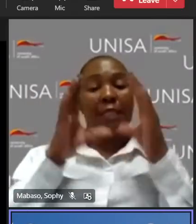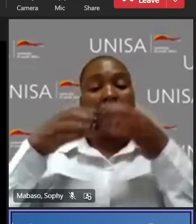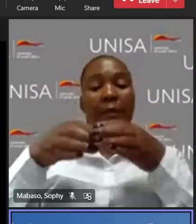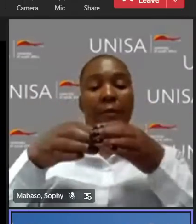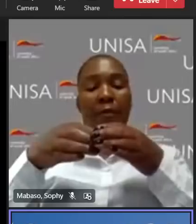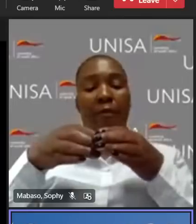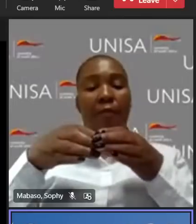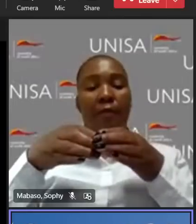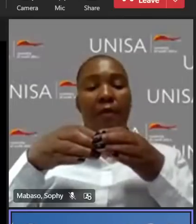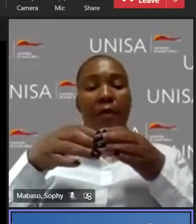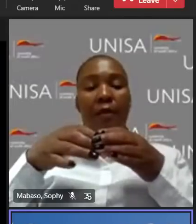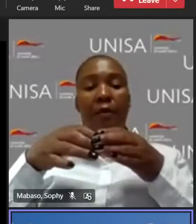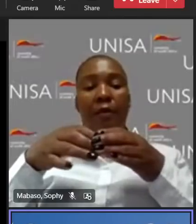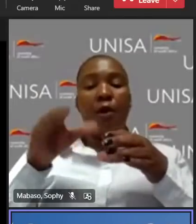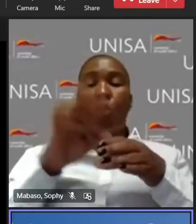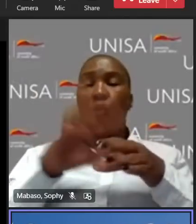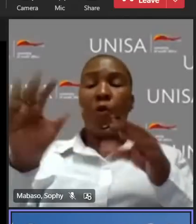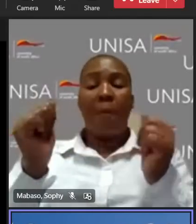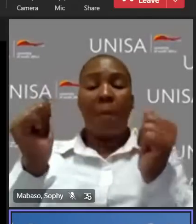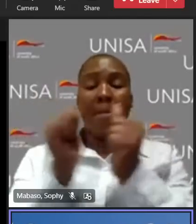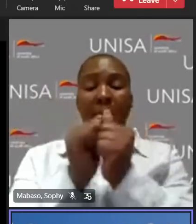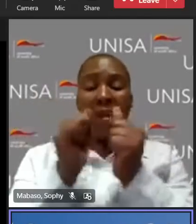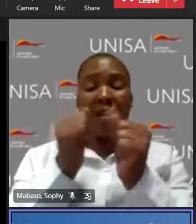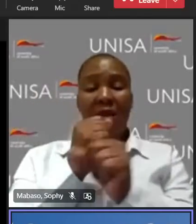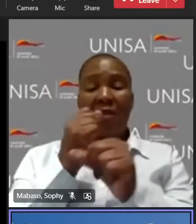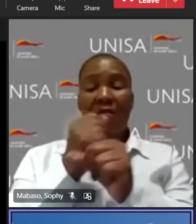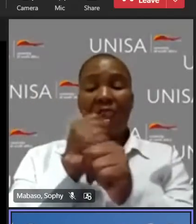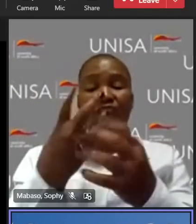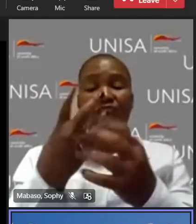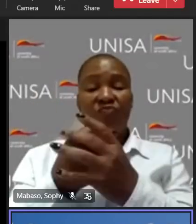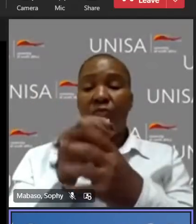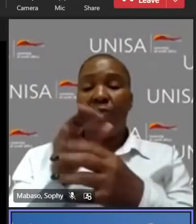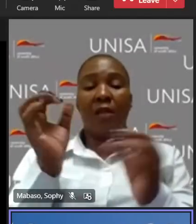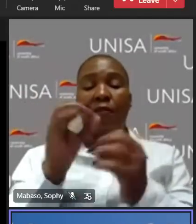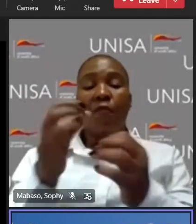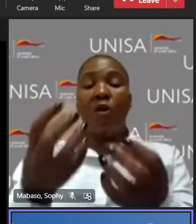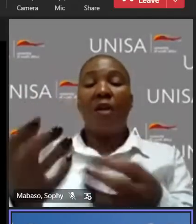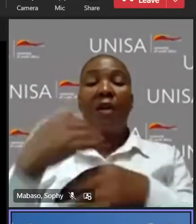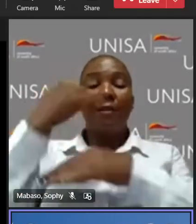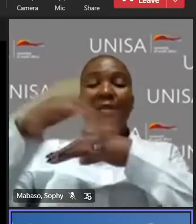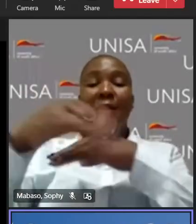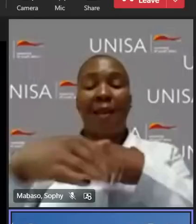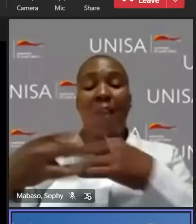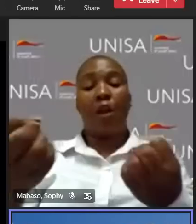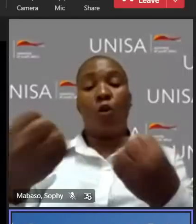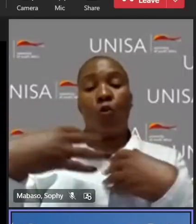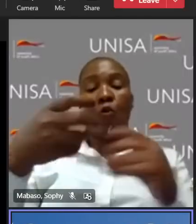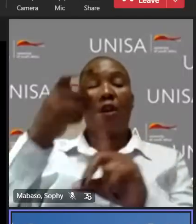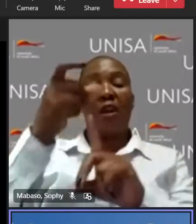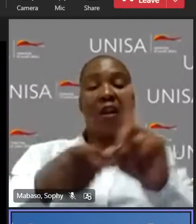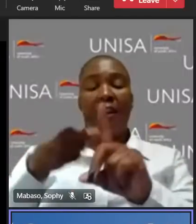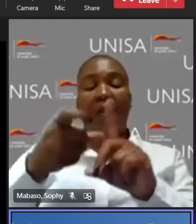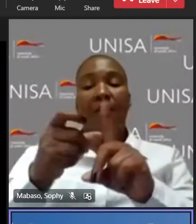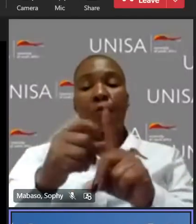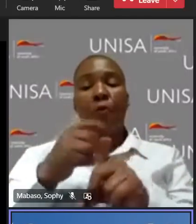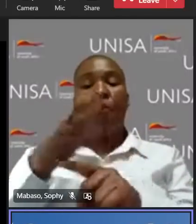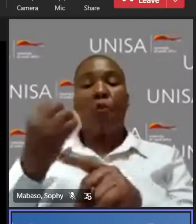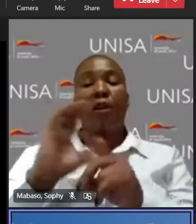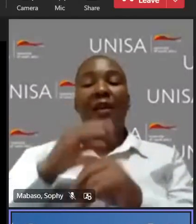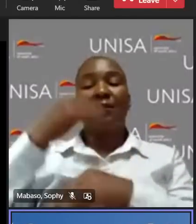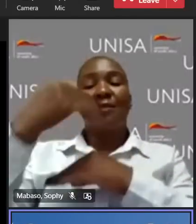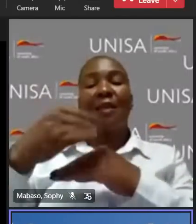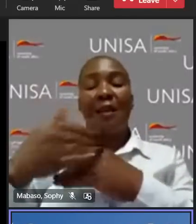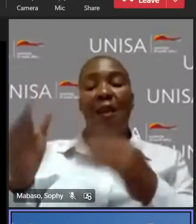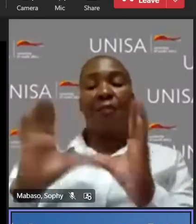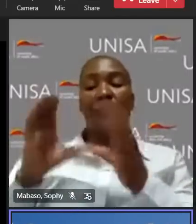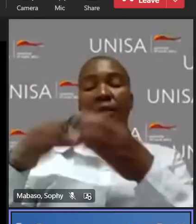not there's no partnership with external donors, external parties, but it is funds that